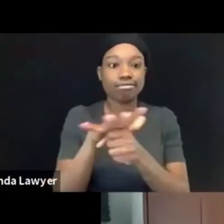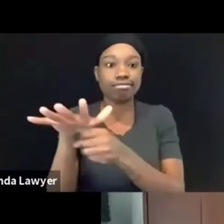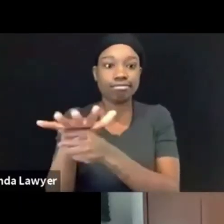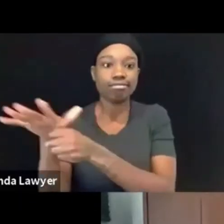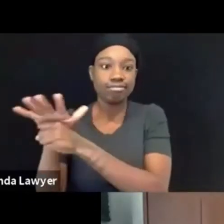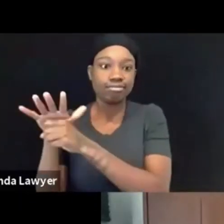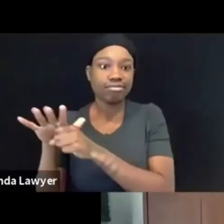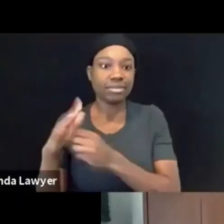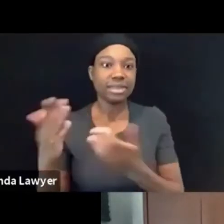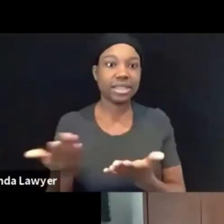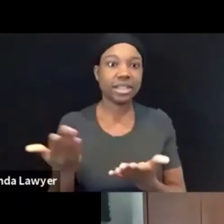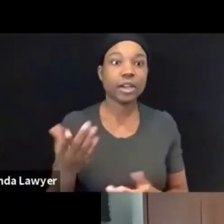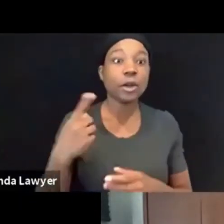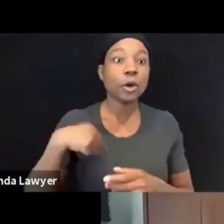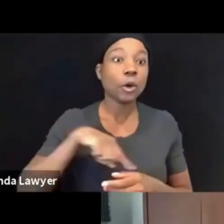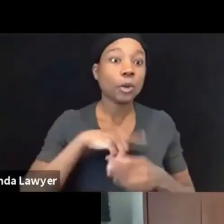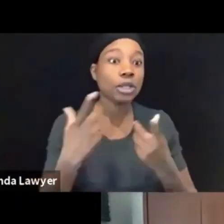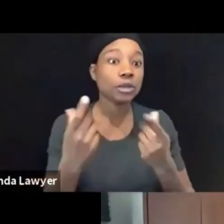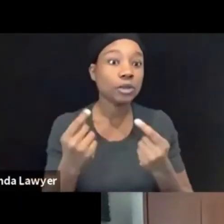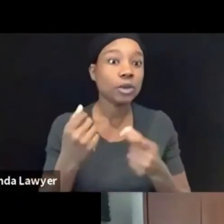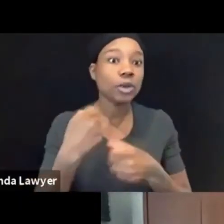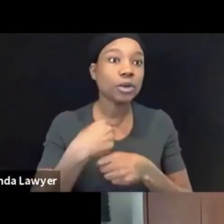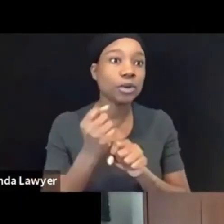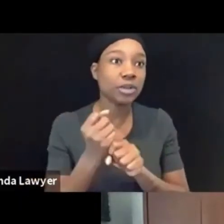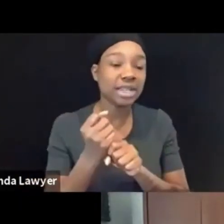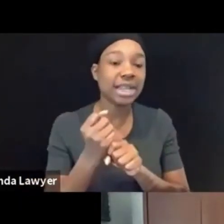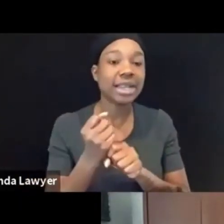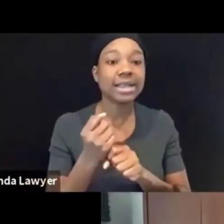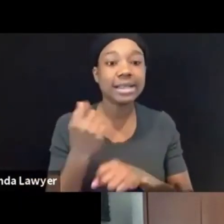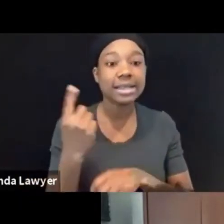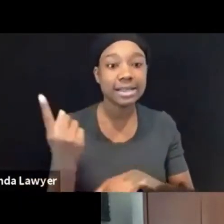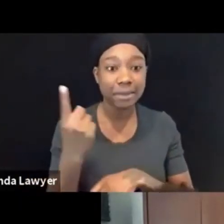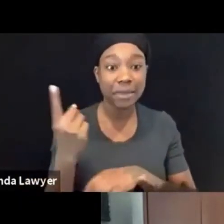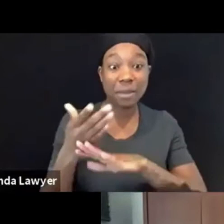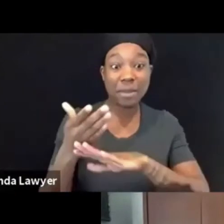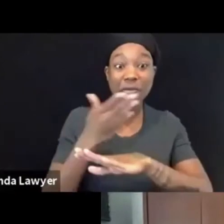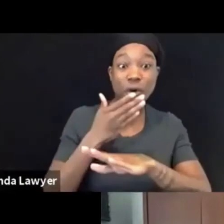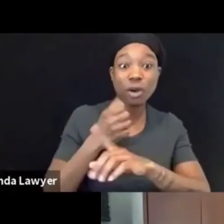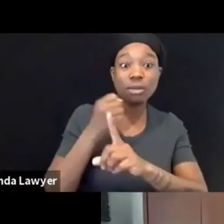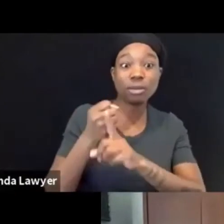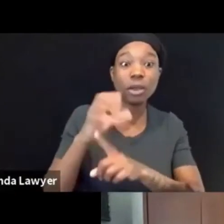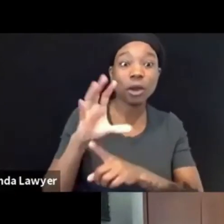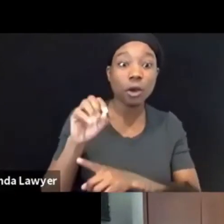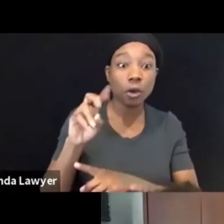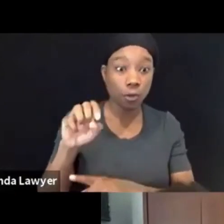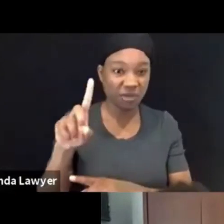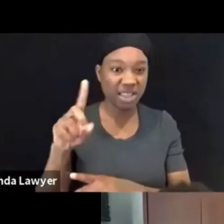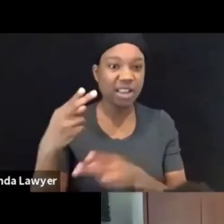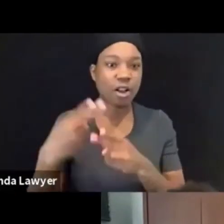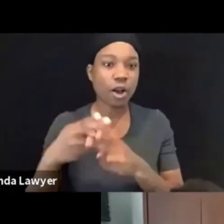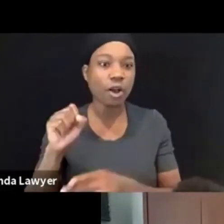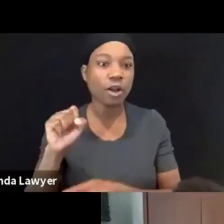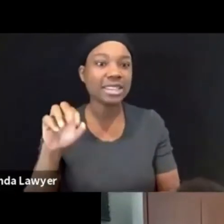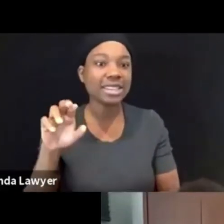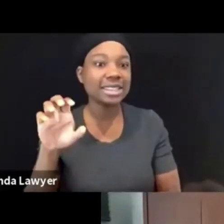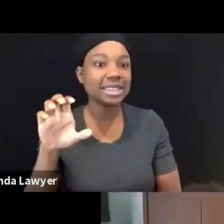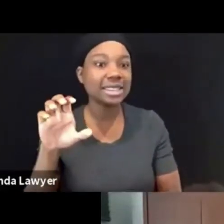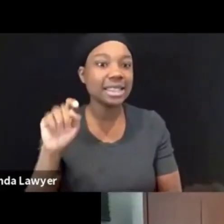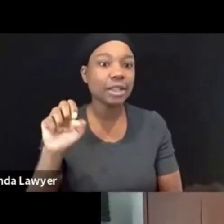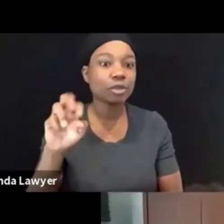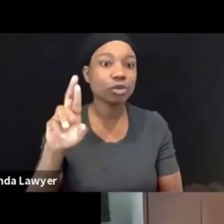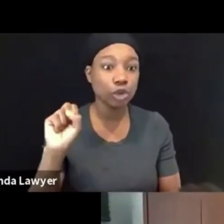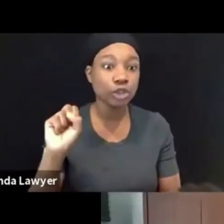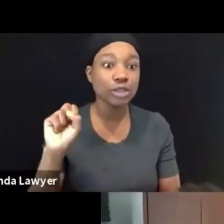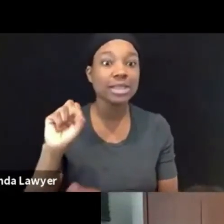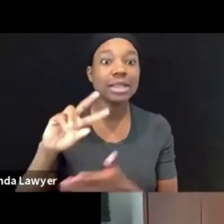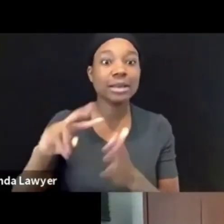created sectors prior to COVID where, we used terms to work with. We had coordinators per